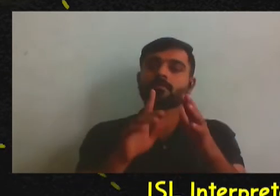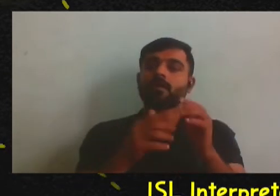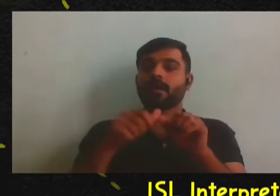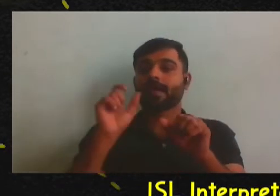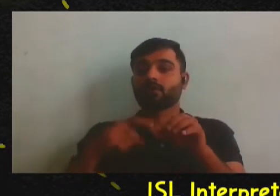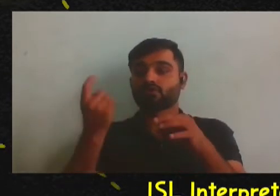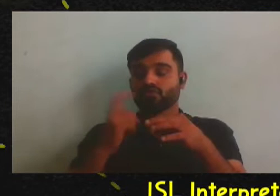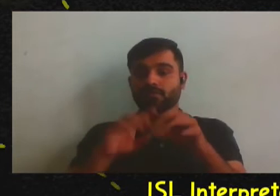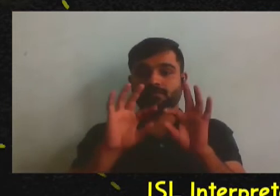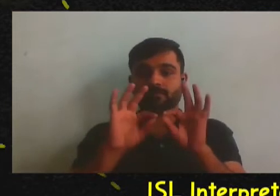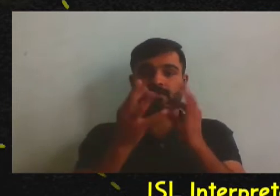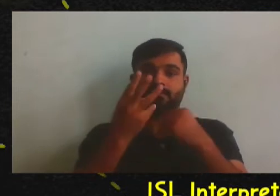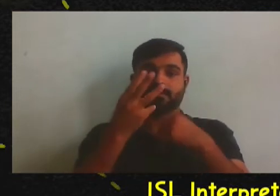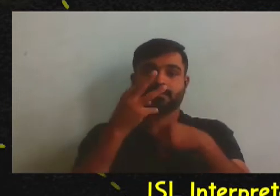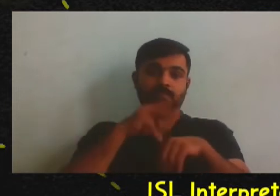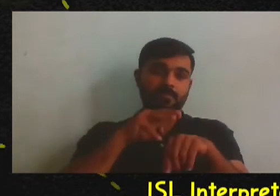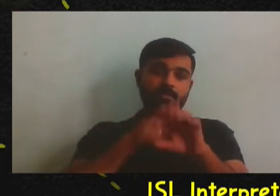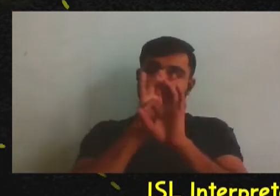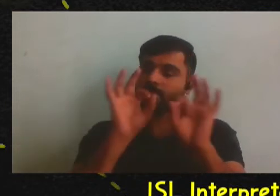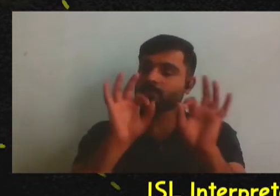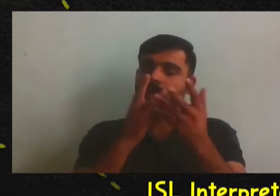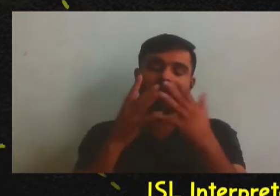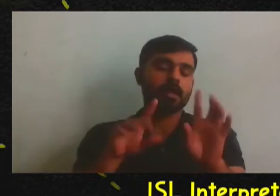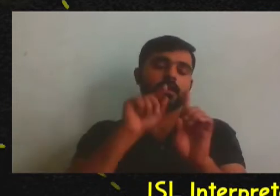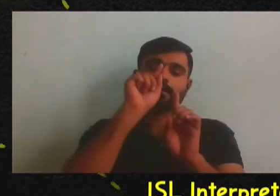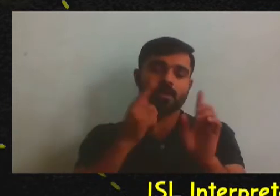your family members at any point if you are planning